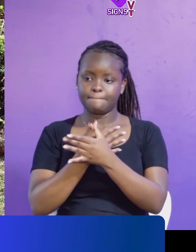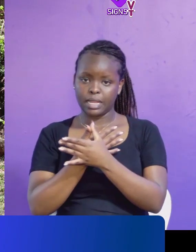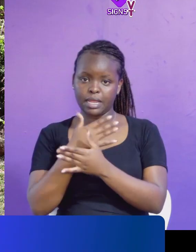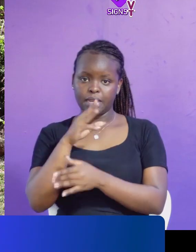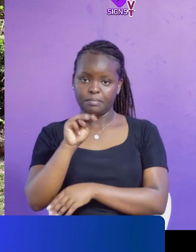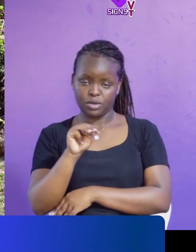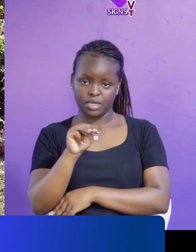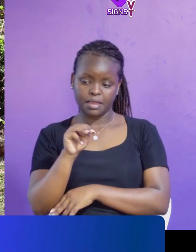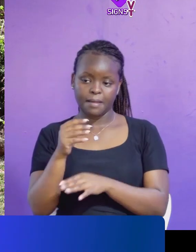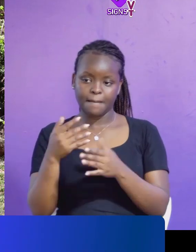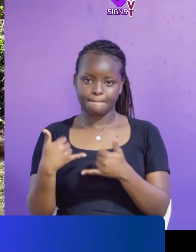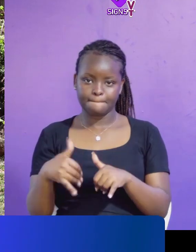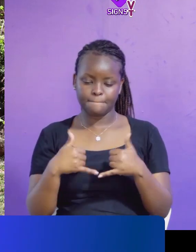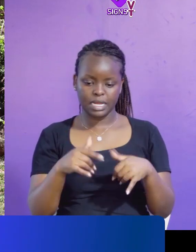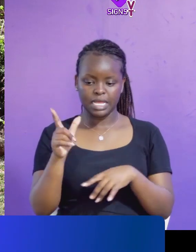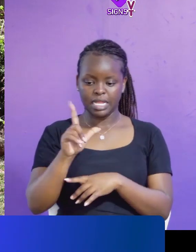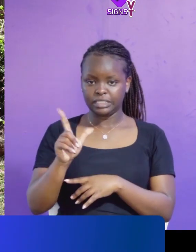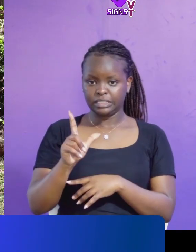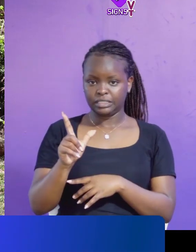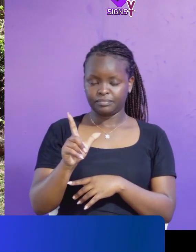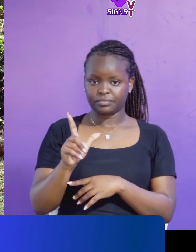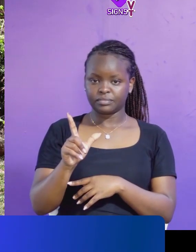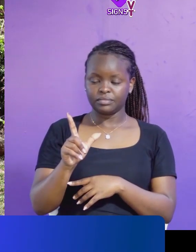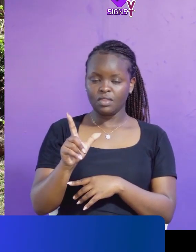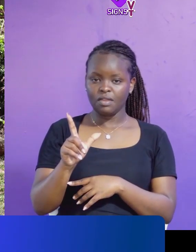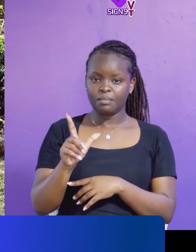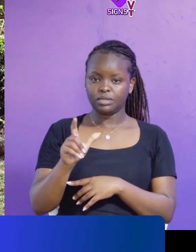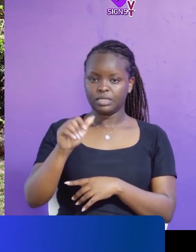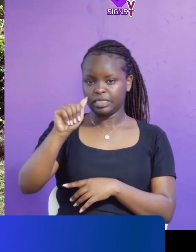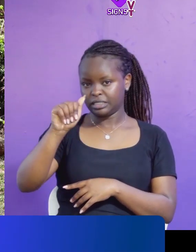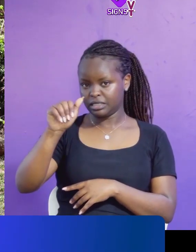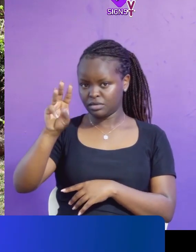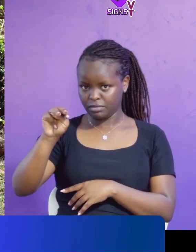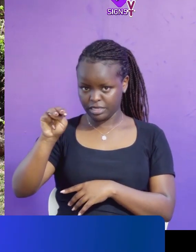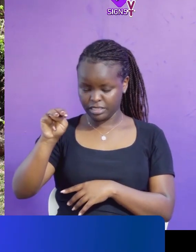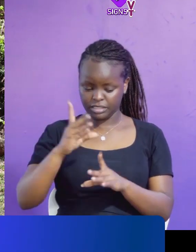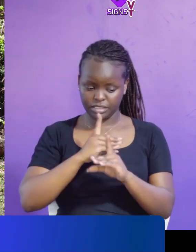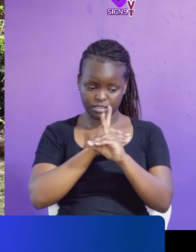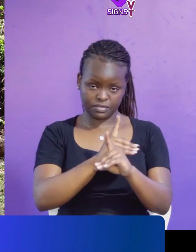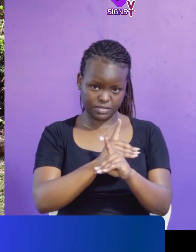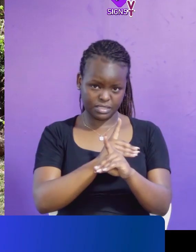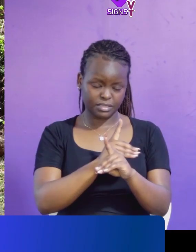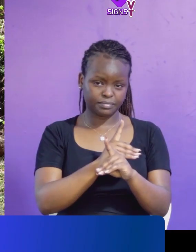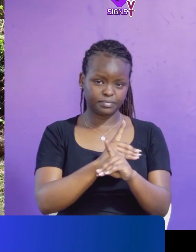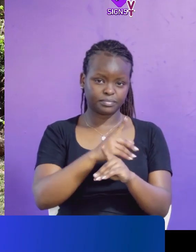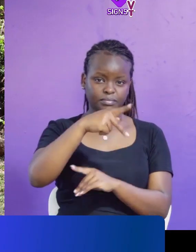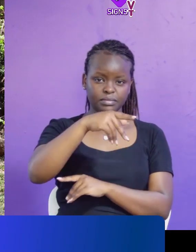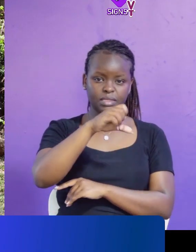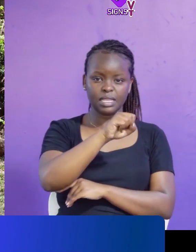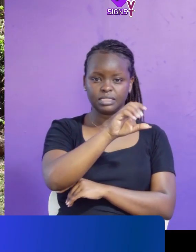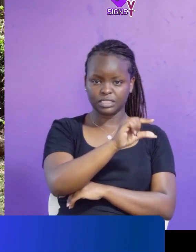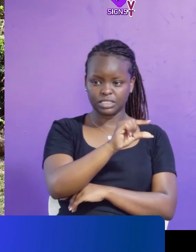Chelsea. Liverpool will play against Atletico Madrid. Defending champions Paris Saint-Germain will play against